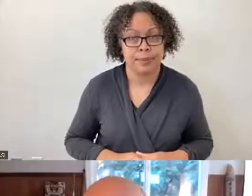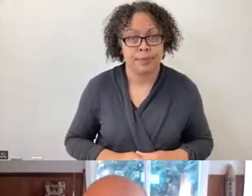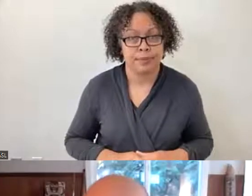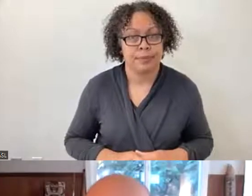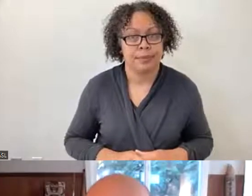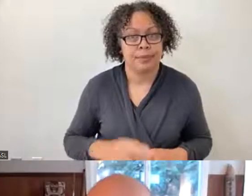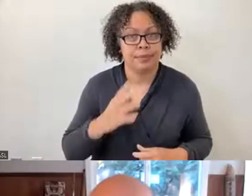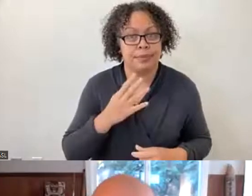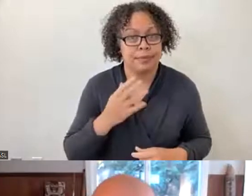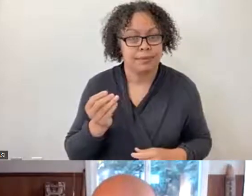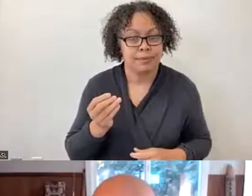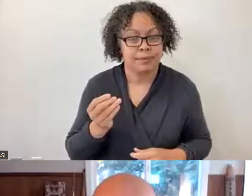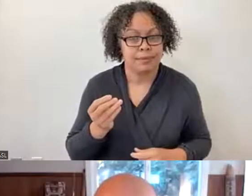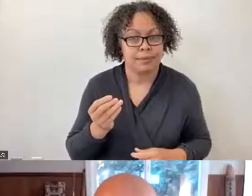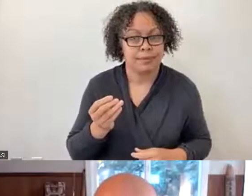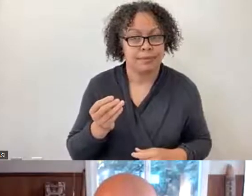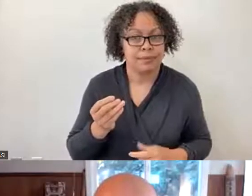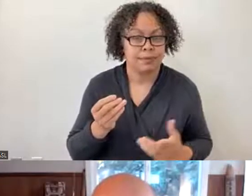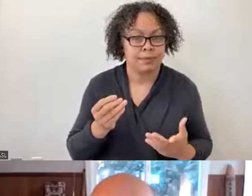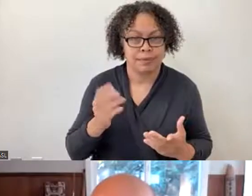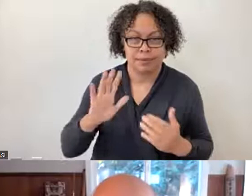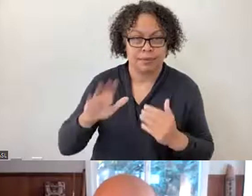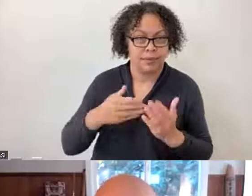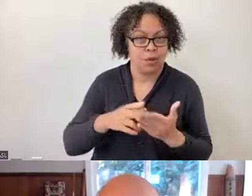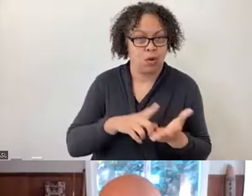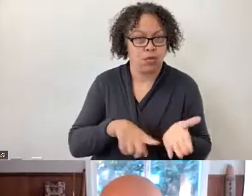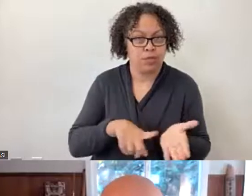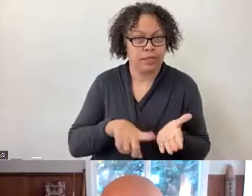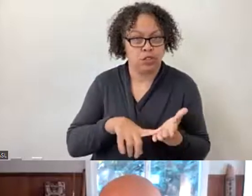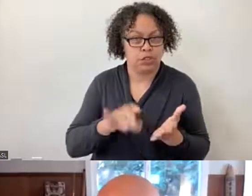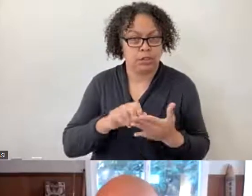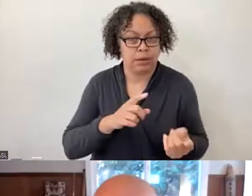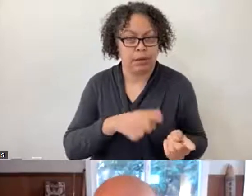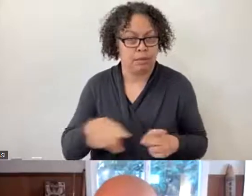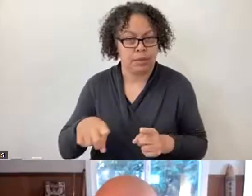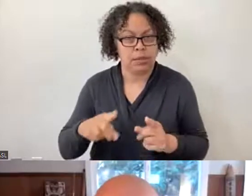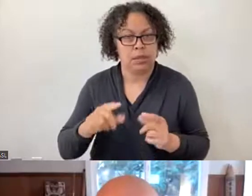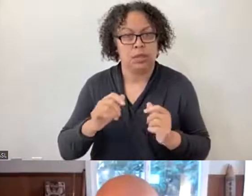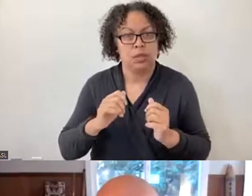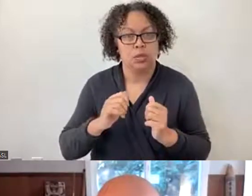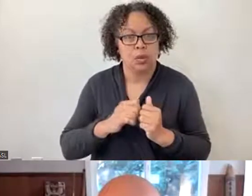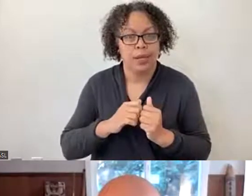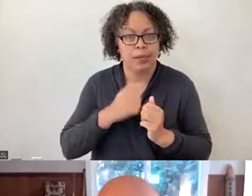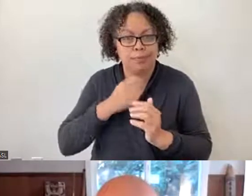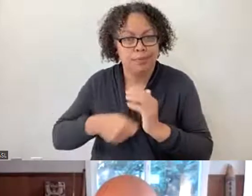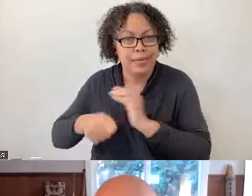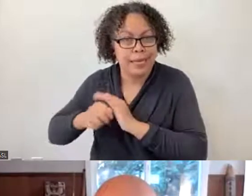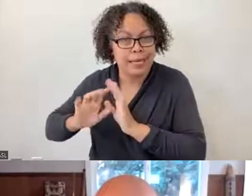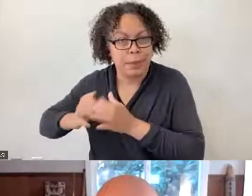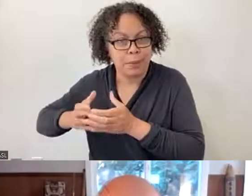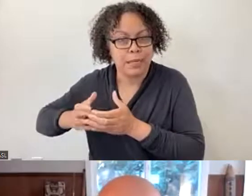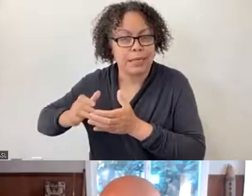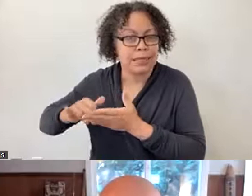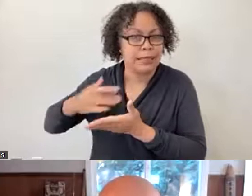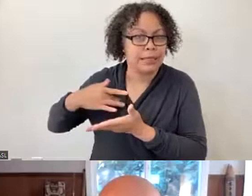And just about all the research that's conducted with sort of highly hidden and stigmatized